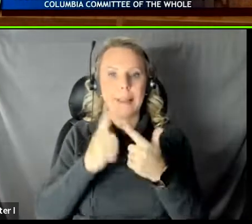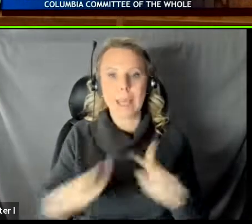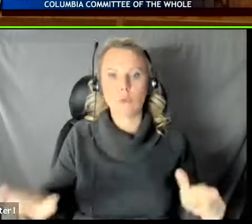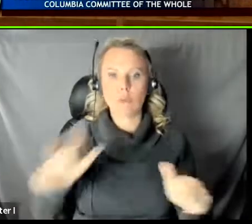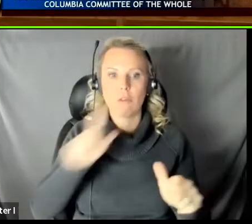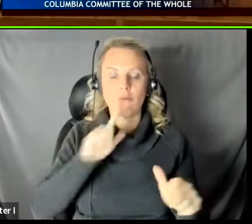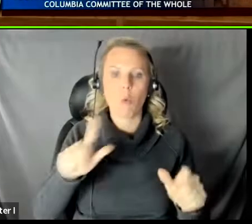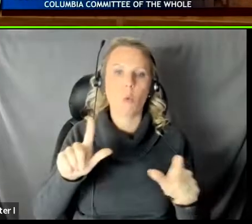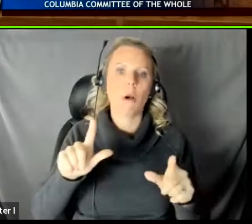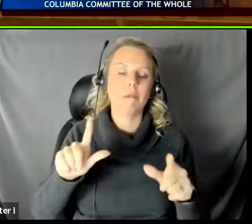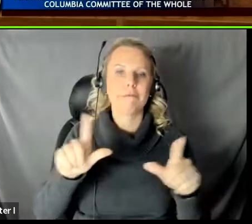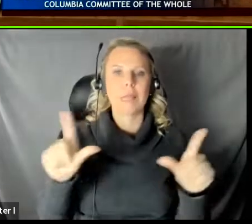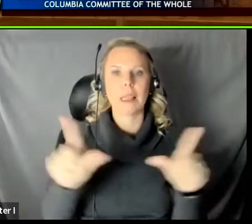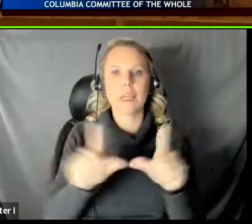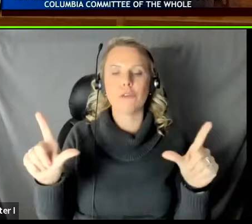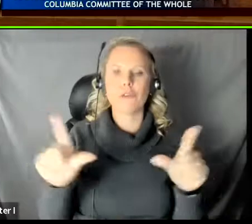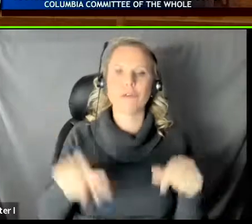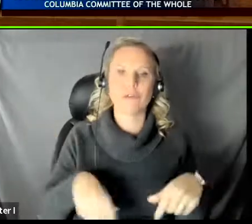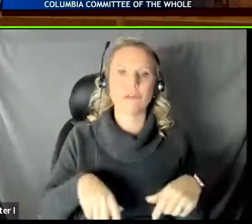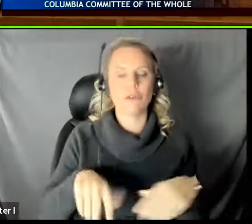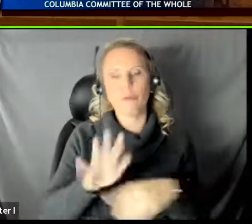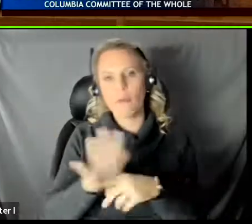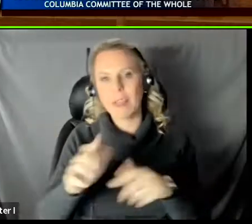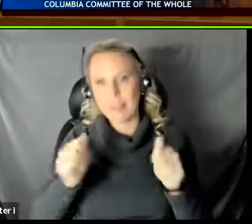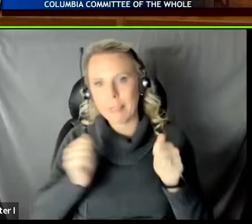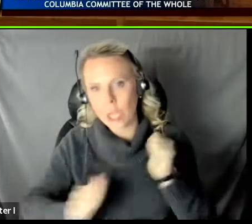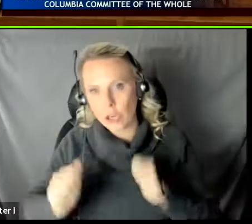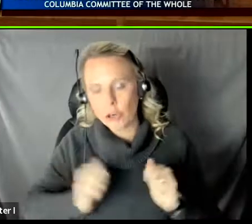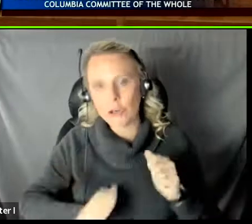of theaters, cinemas, skating rinks, etc.